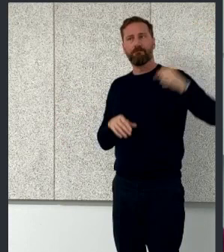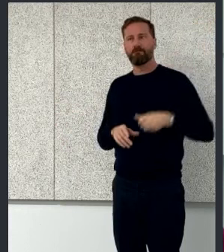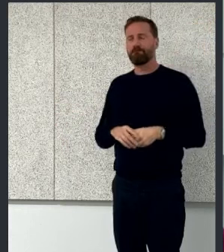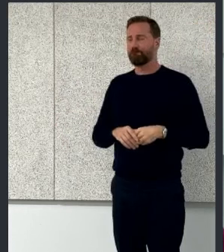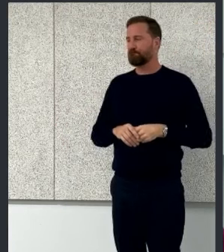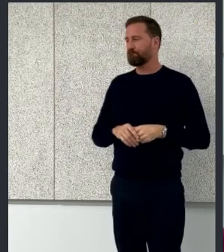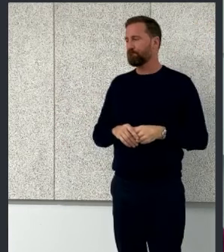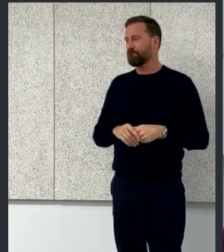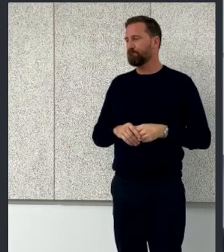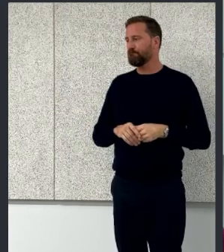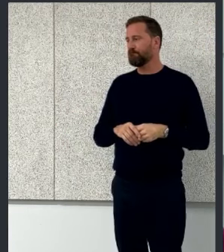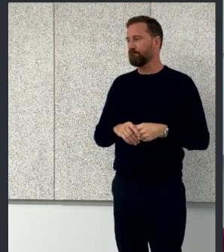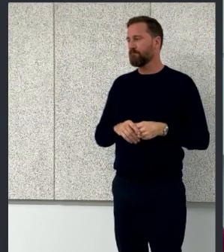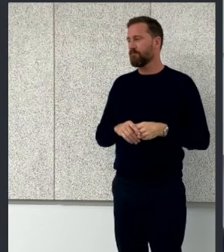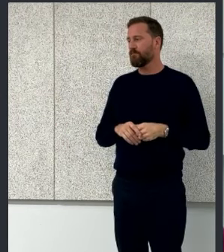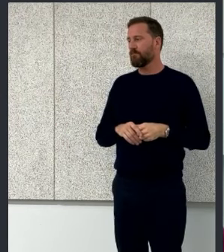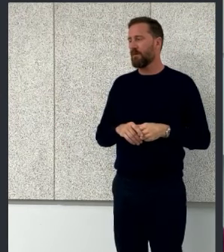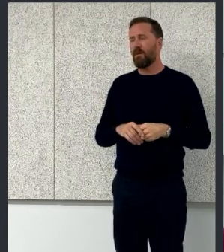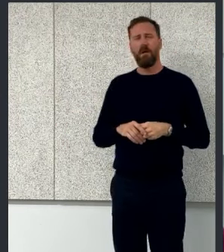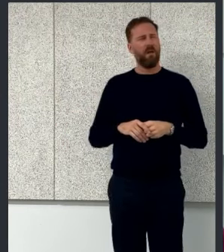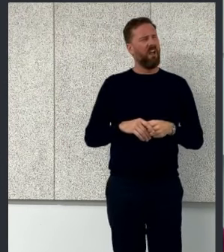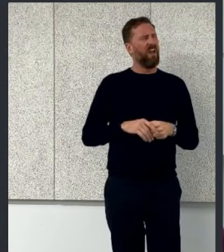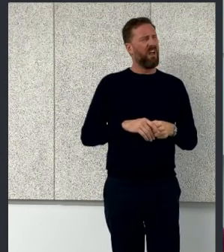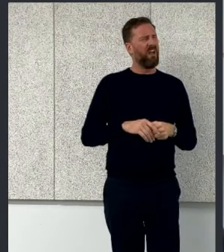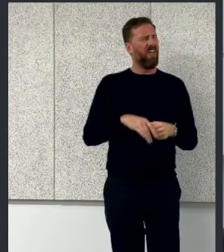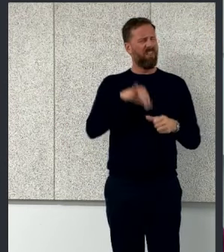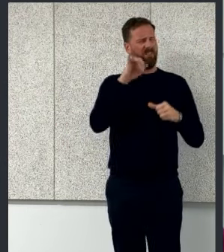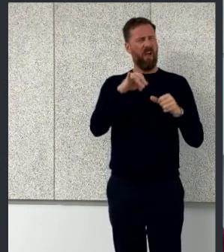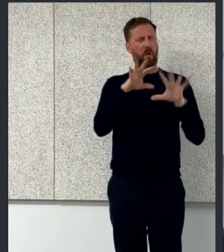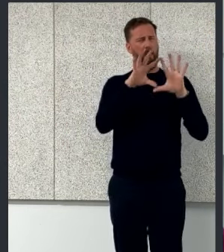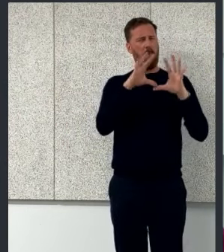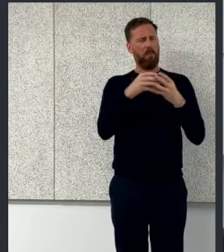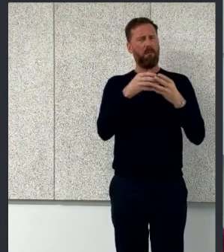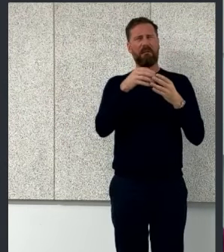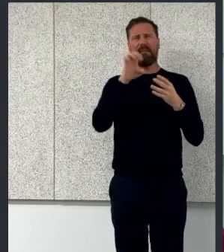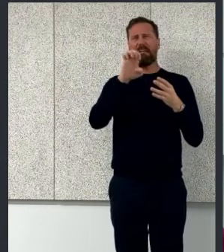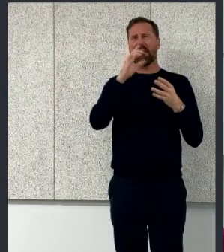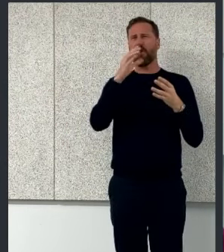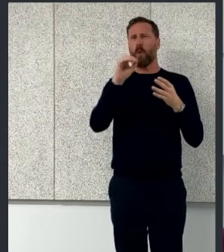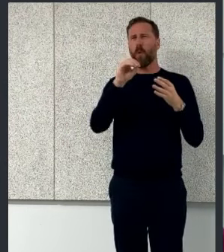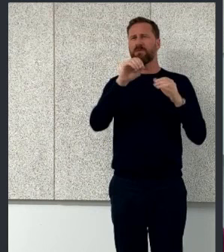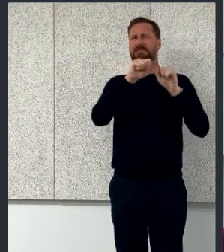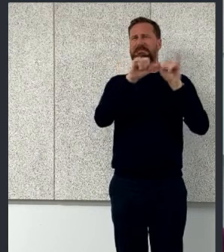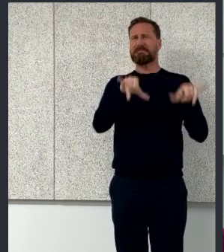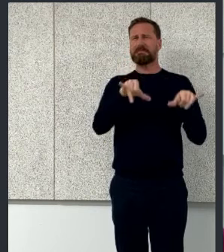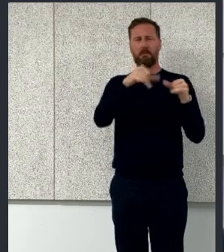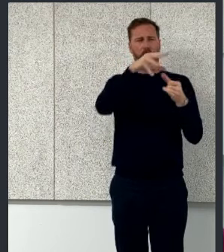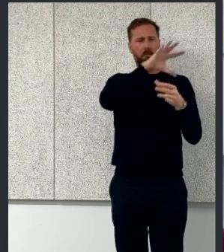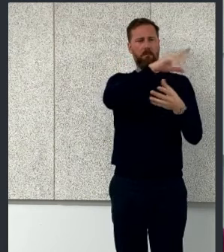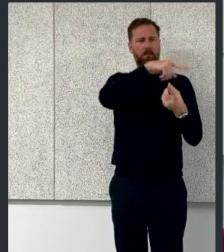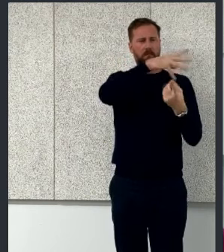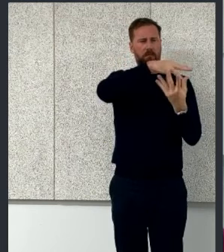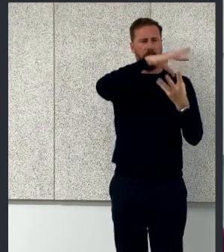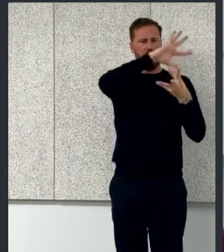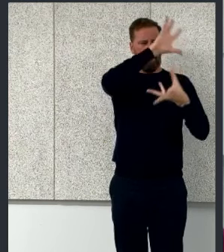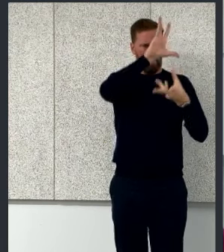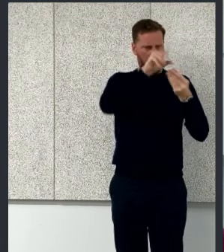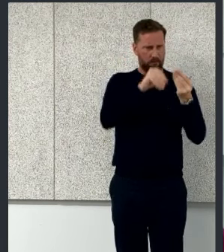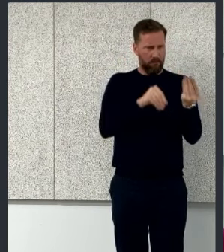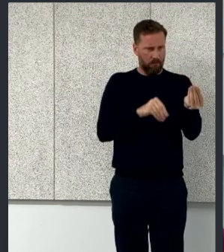Yeah. I think that's like thinking more about sort of like ecosystem. It's sort of finding where are there,